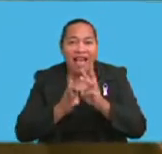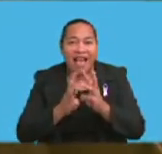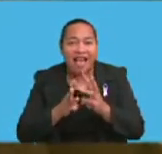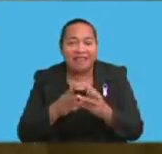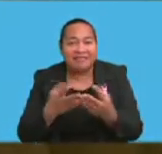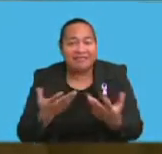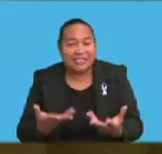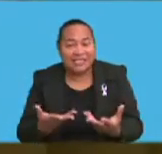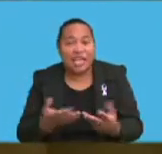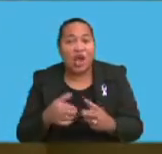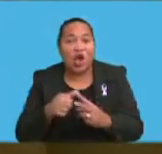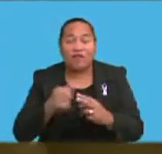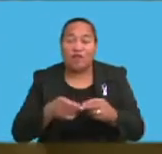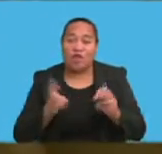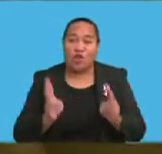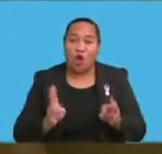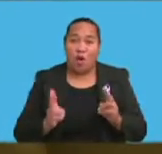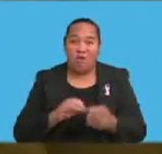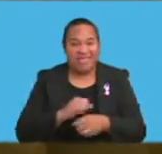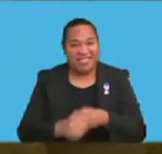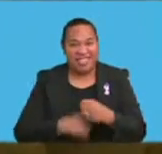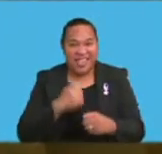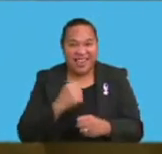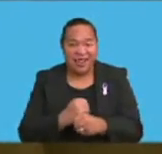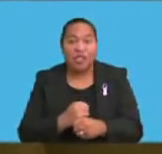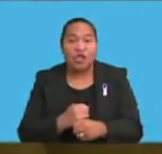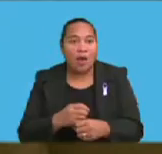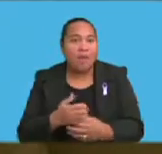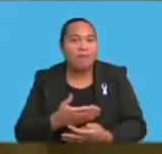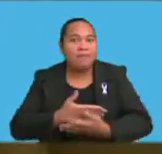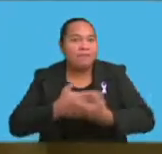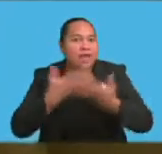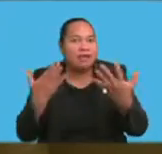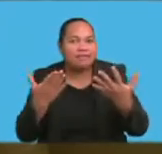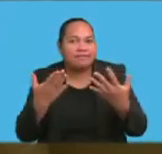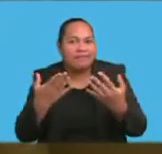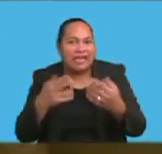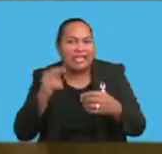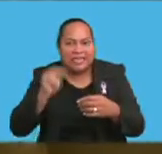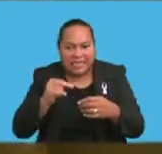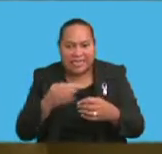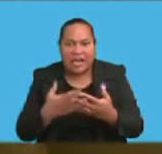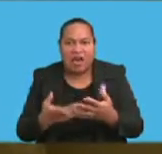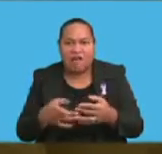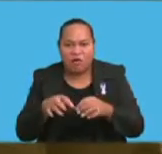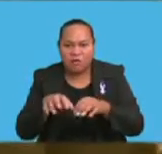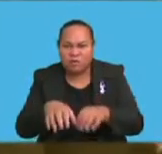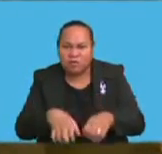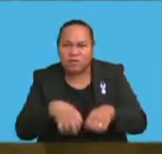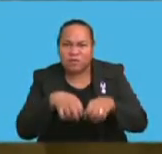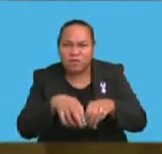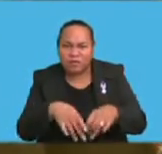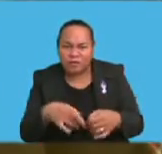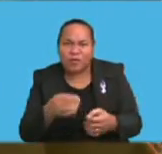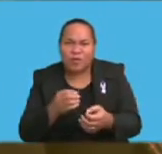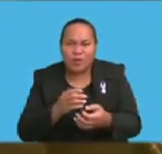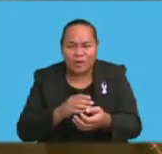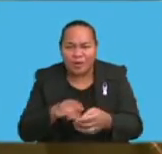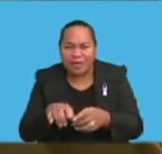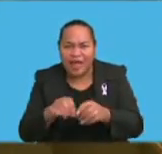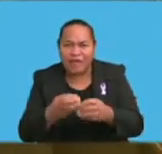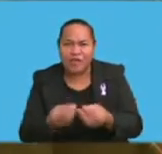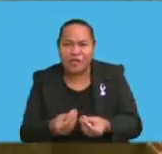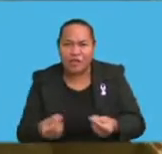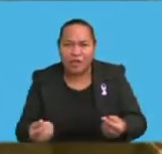as well. There is a big demand now for irrigation, but how do we utilize the water sources? These are the various things that come under